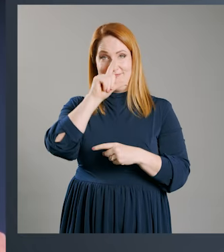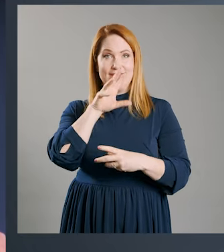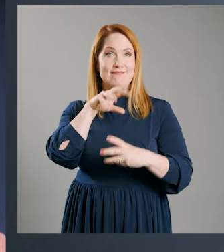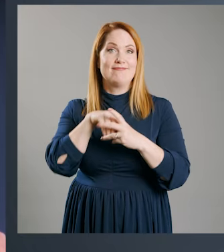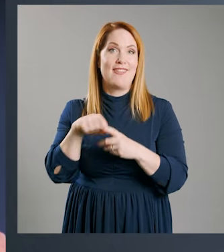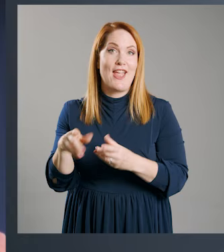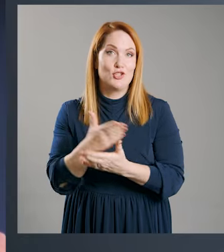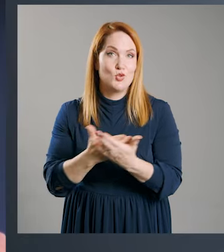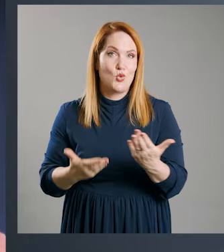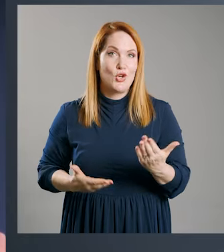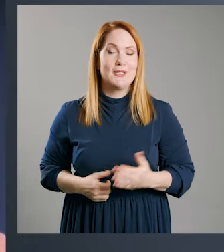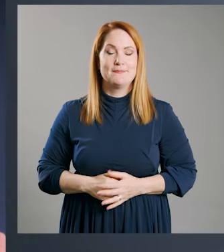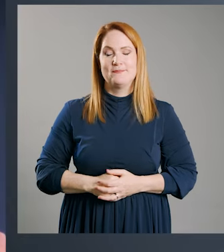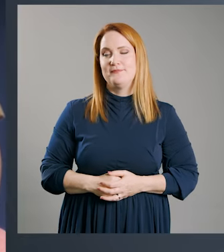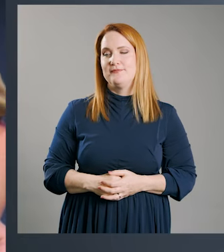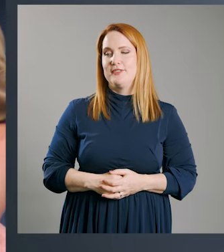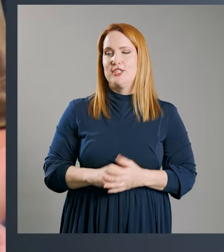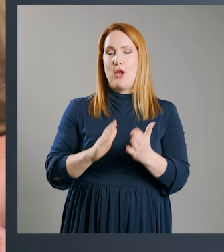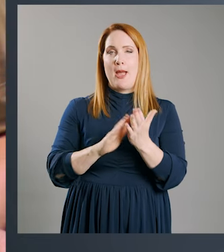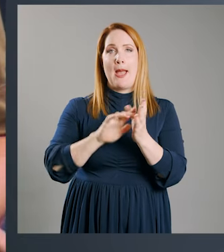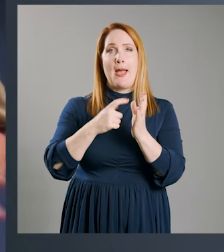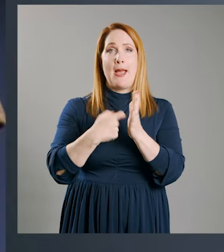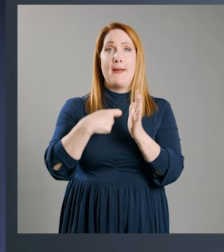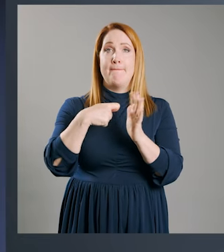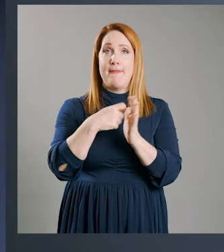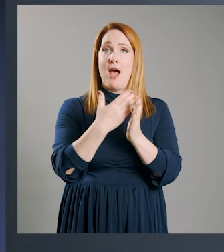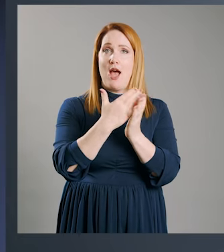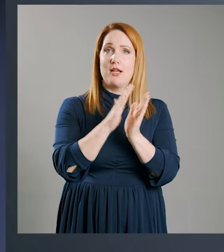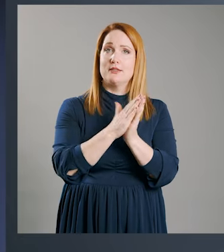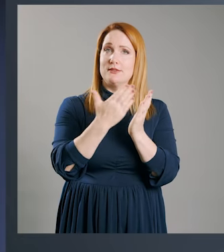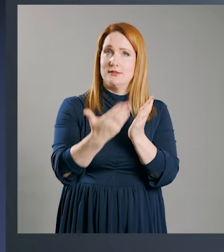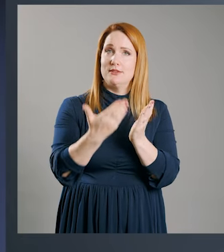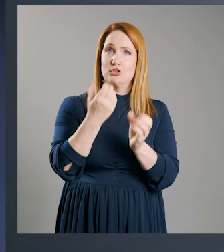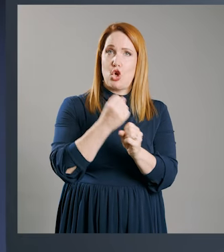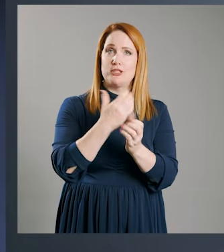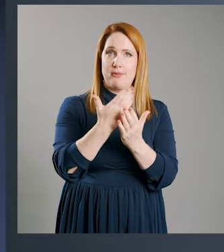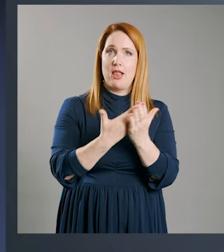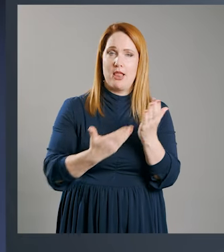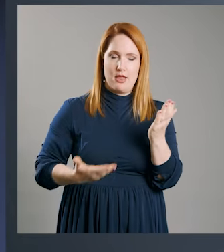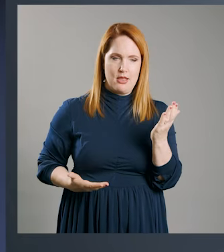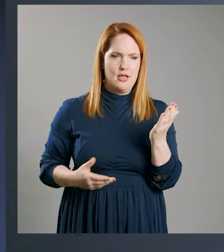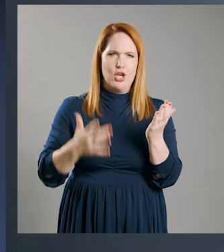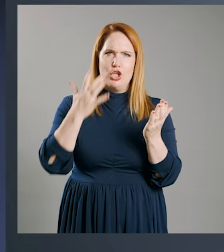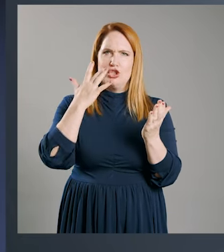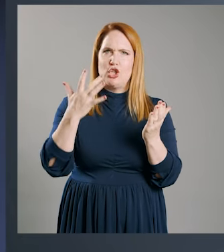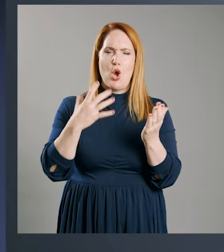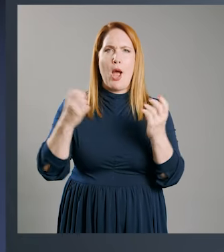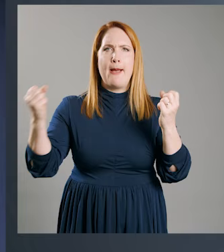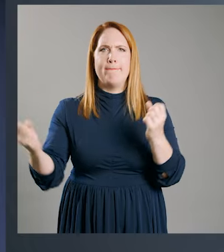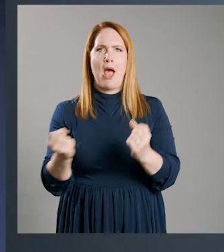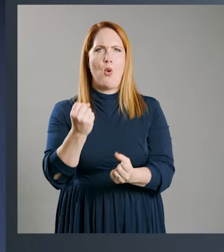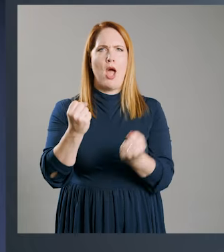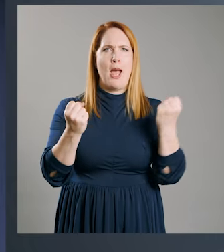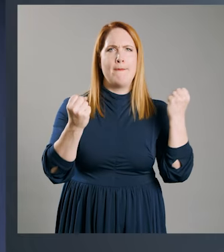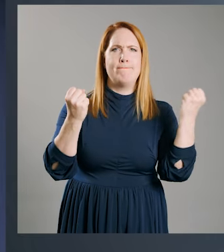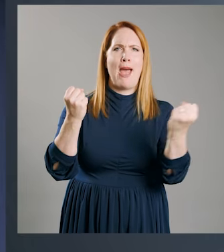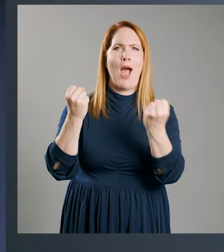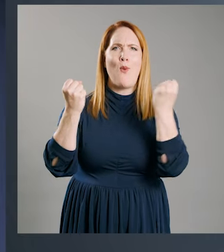to. And Mark's gospel is this account that really shows us how there was a clash of